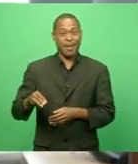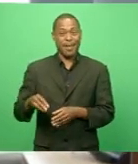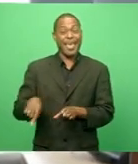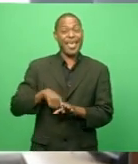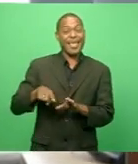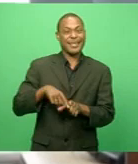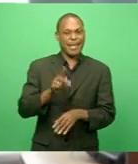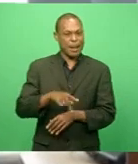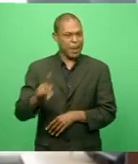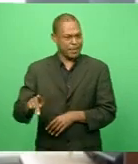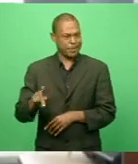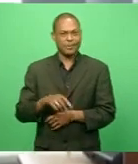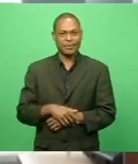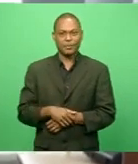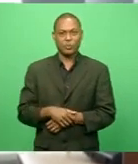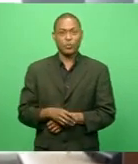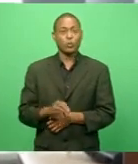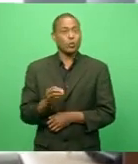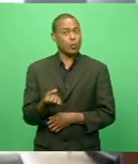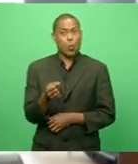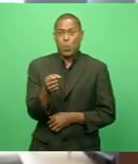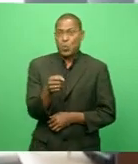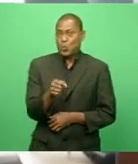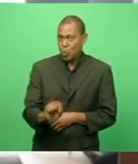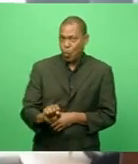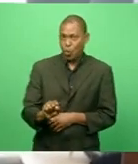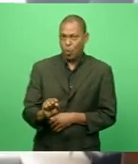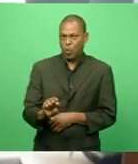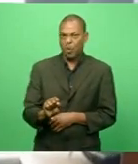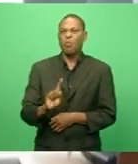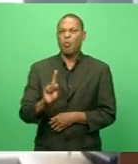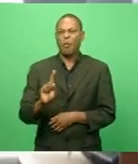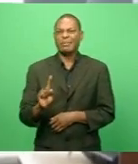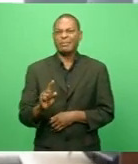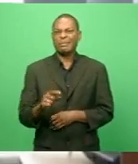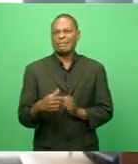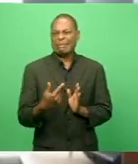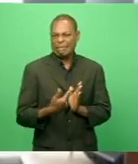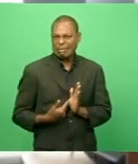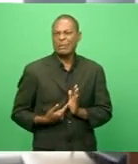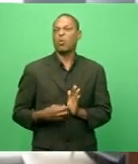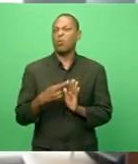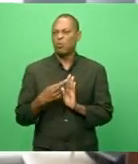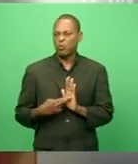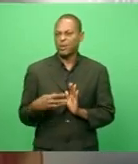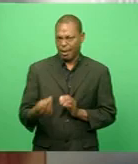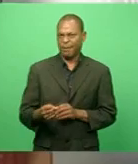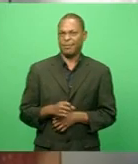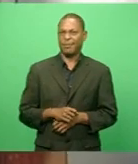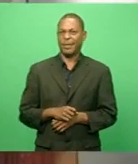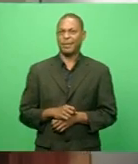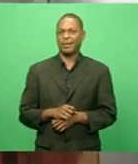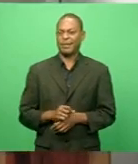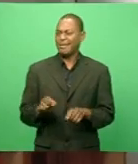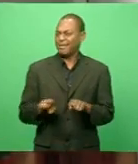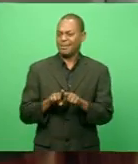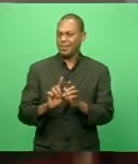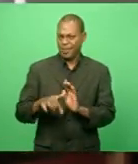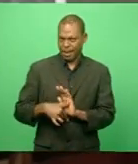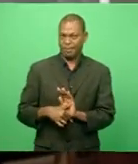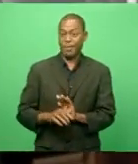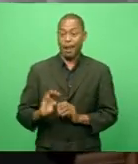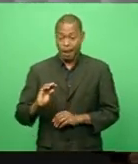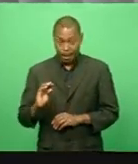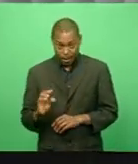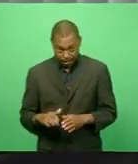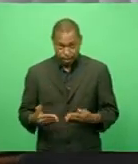election. So no, there is no specific provision that the party leader automatically becomes the parliamentary leader. So now SODELPA has 1